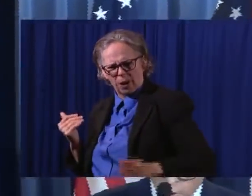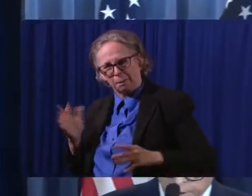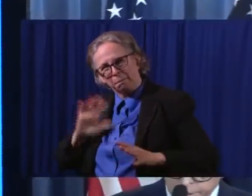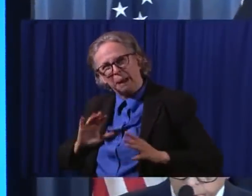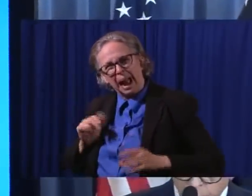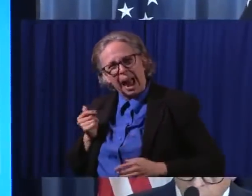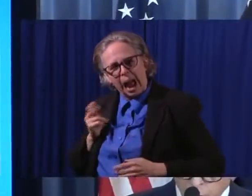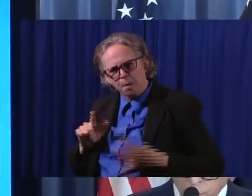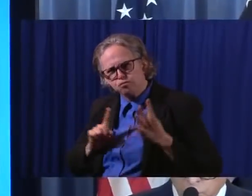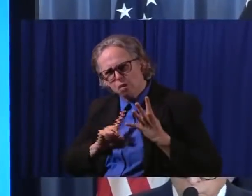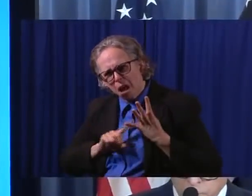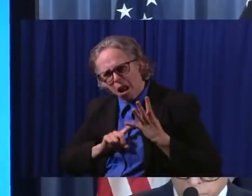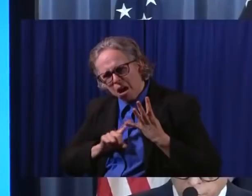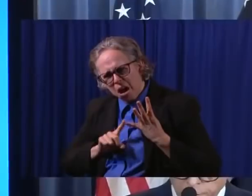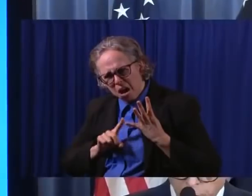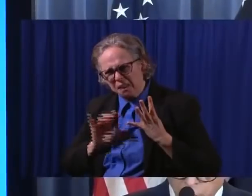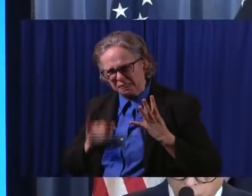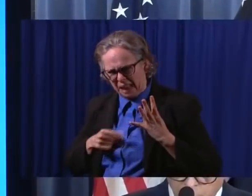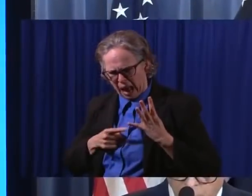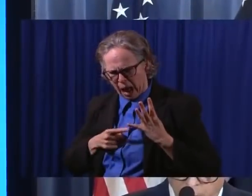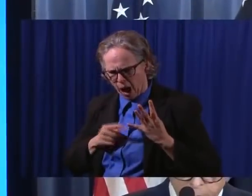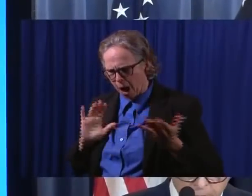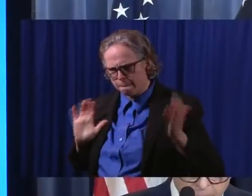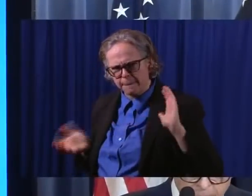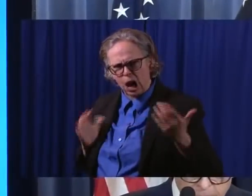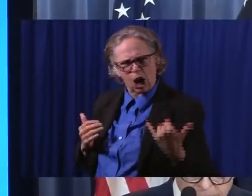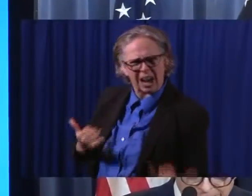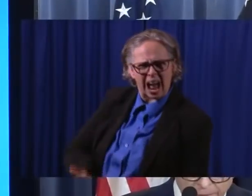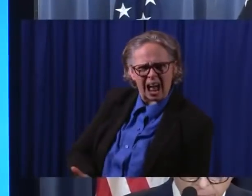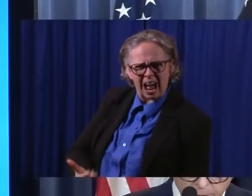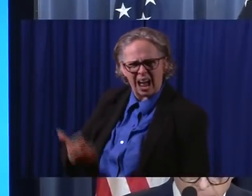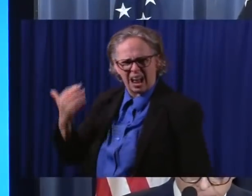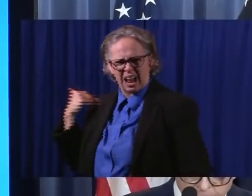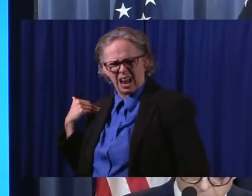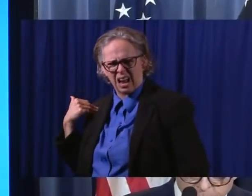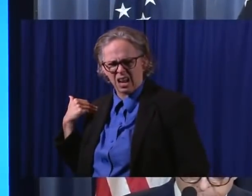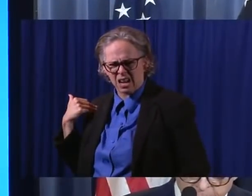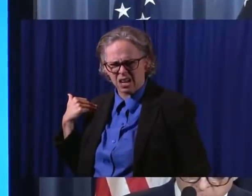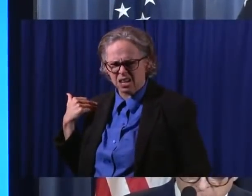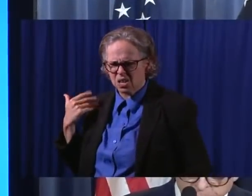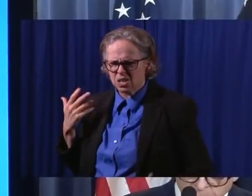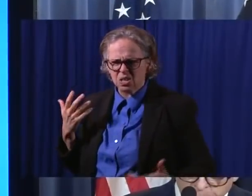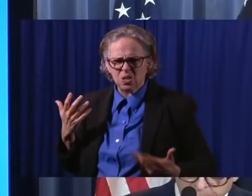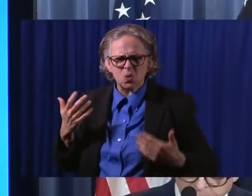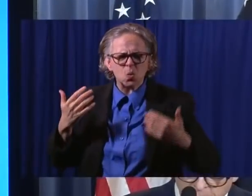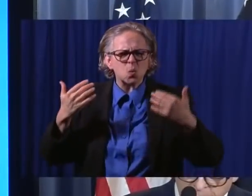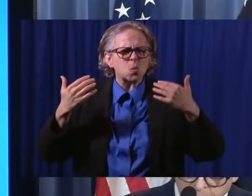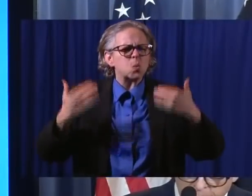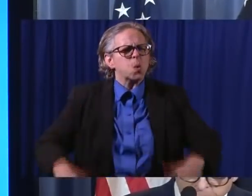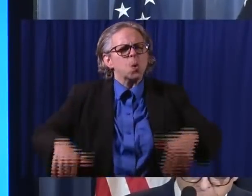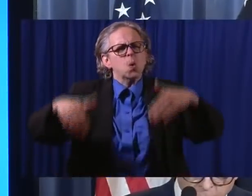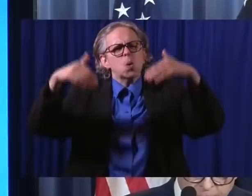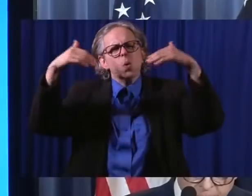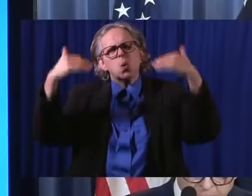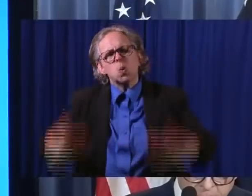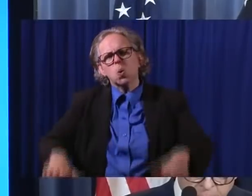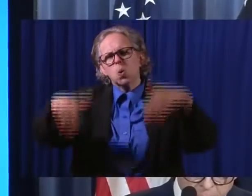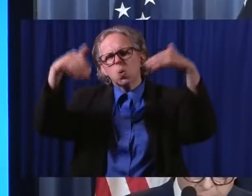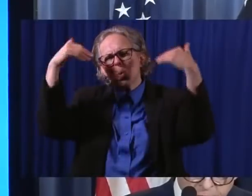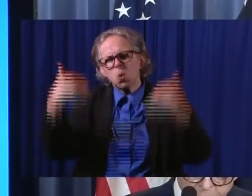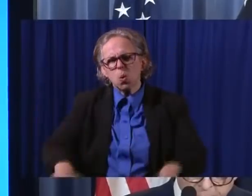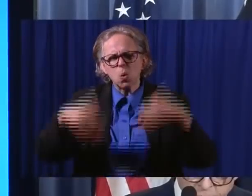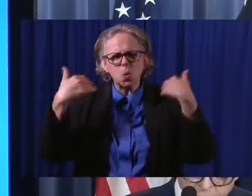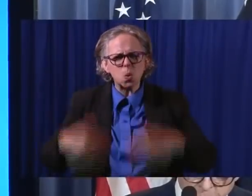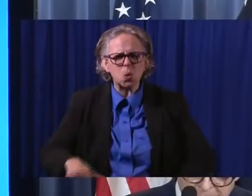So it's starting to go up slightly. The number of standard hospital beds occupied by